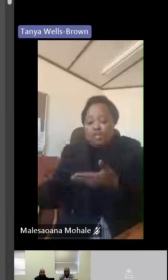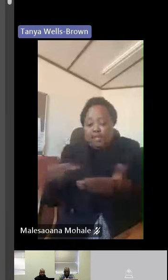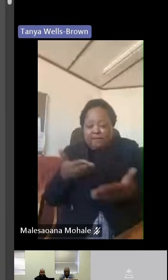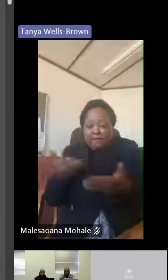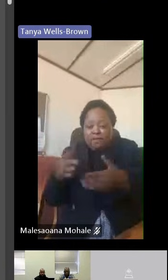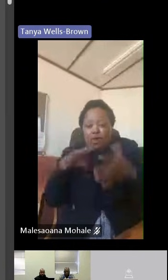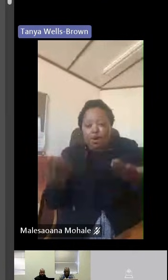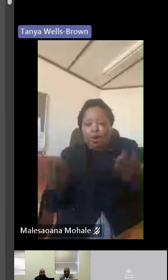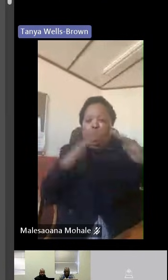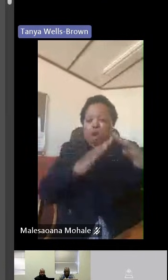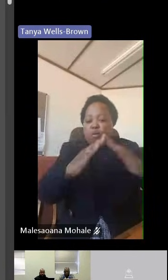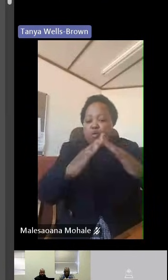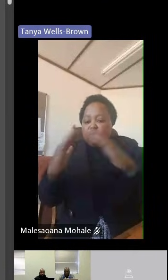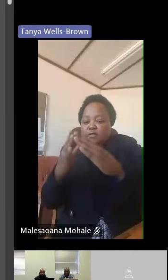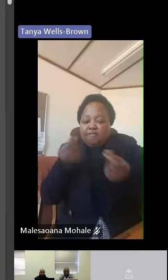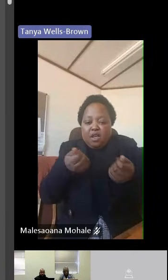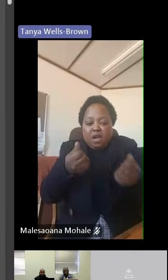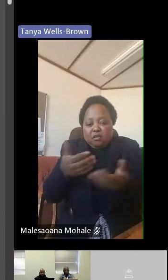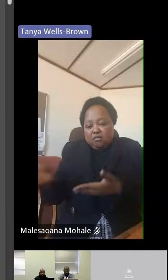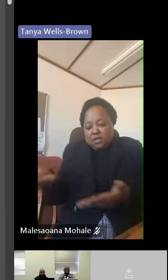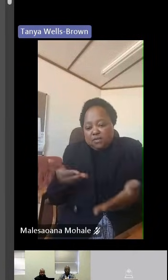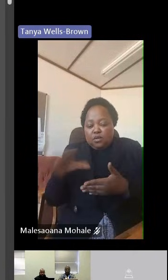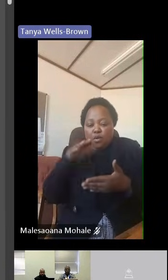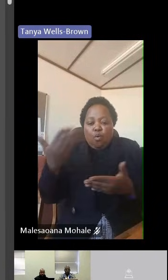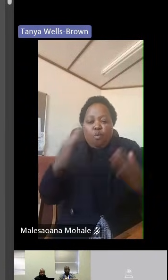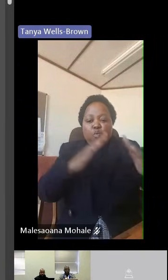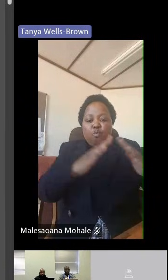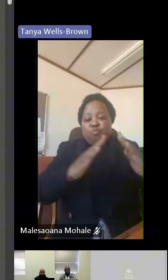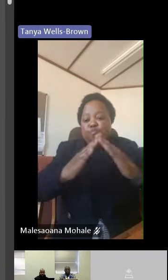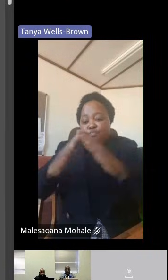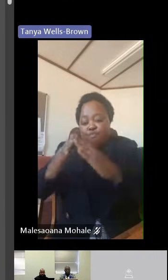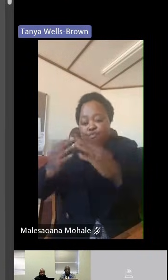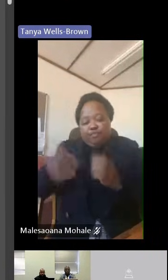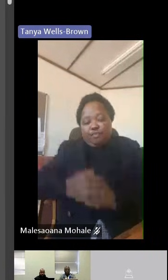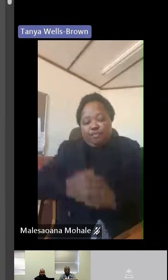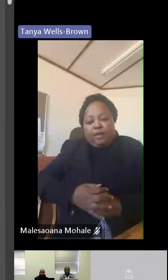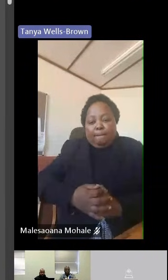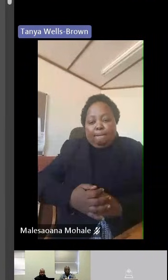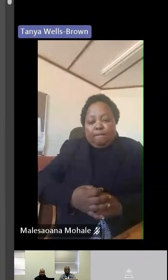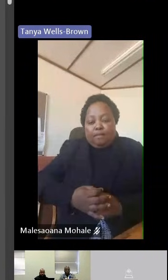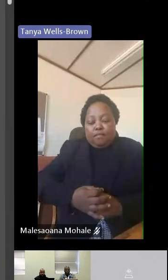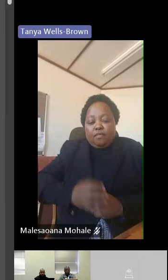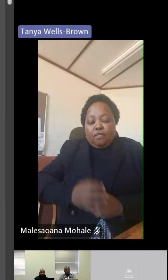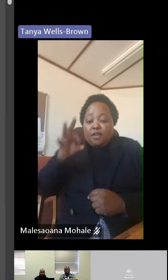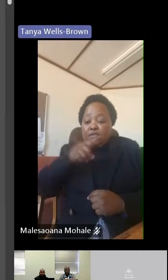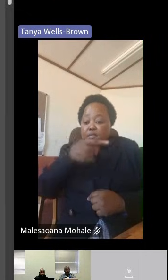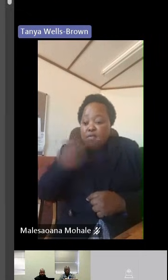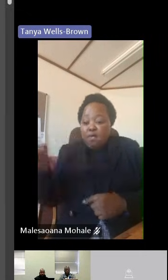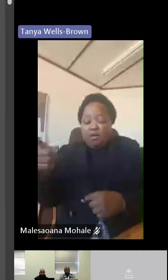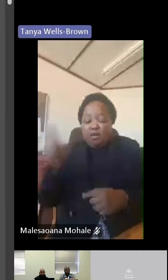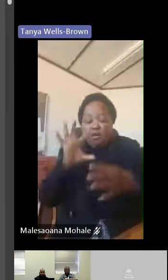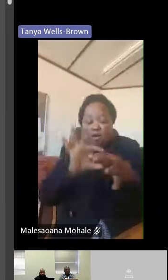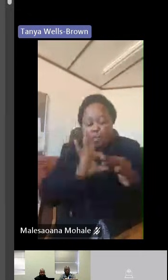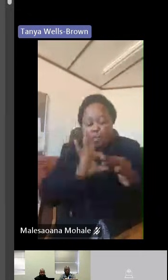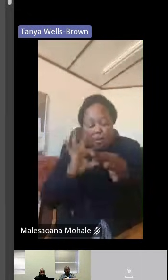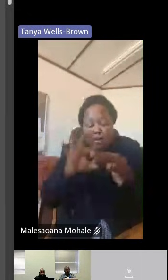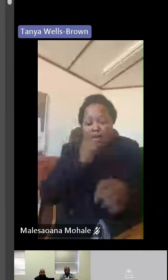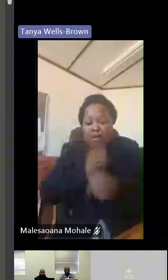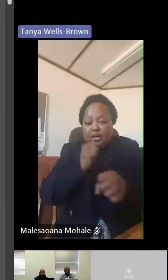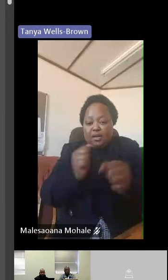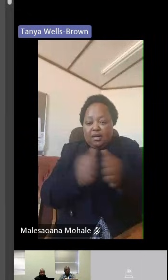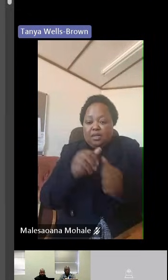financial services, or community. When these operate in silos,